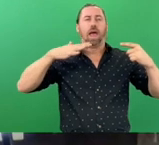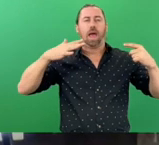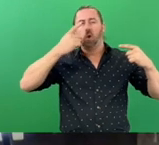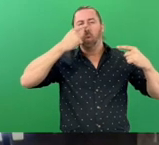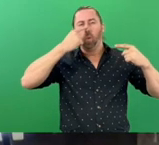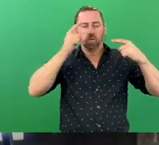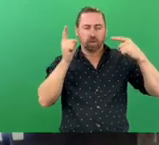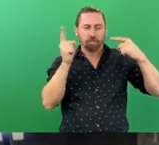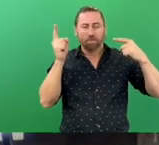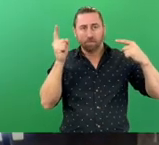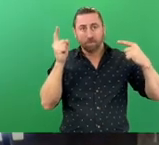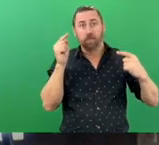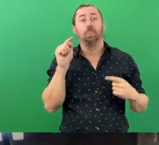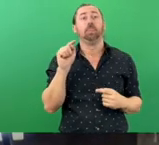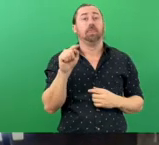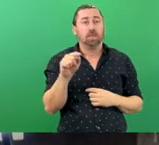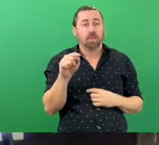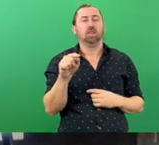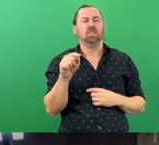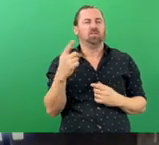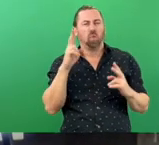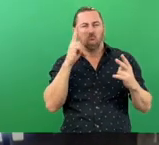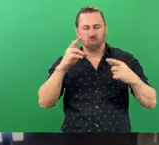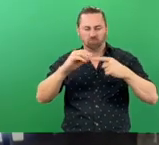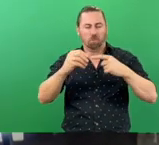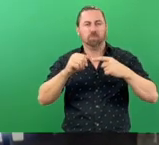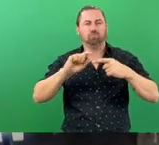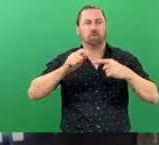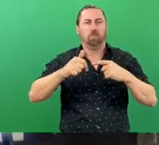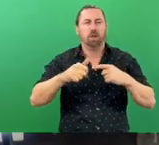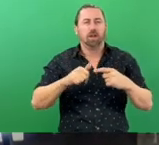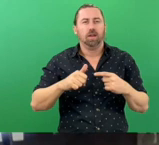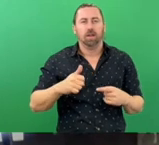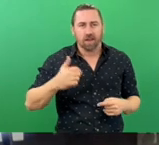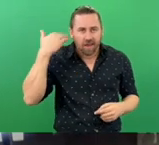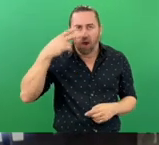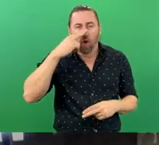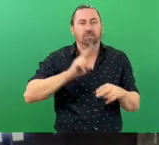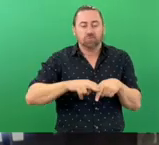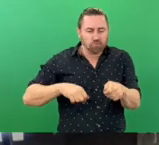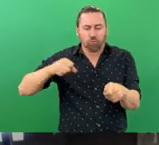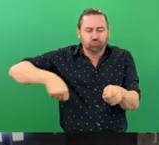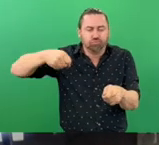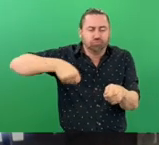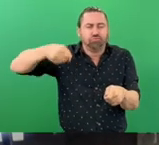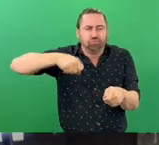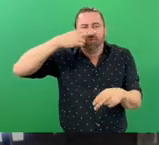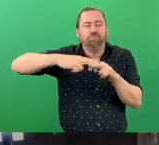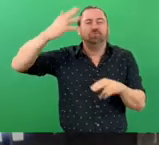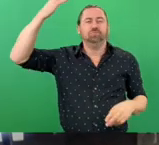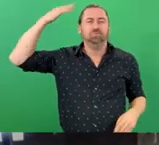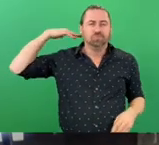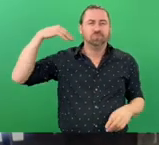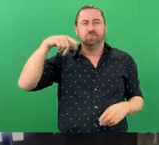pencil point. That type of pencil point, which is put on by a standard pencil sharpener, whether that's the old crank style standard pencil